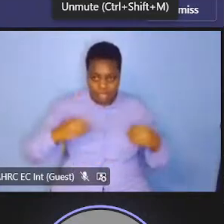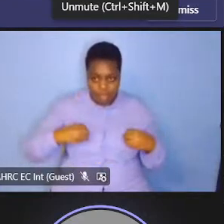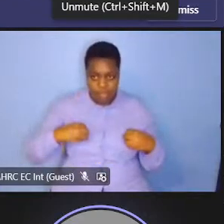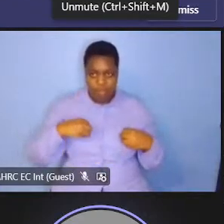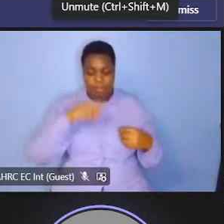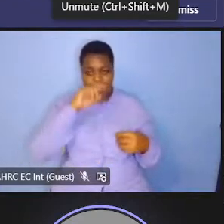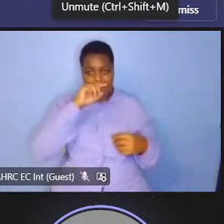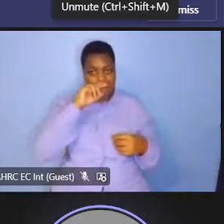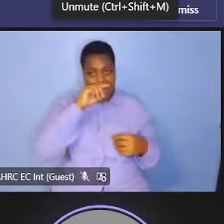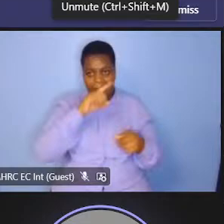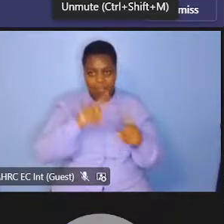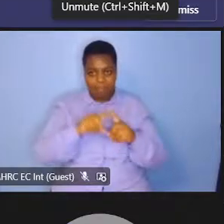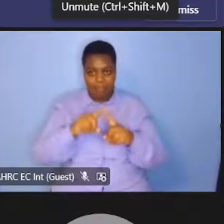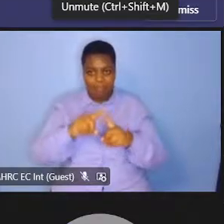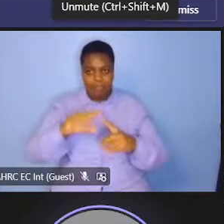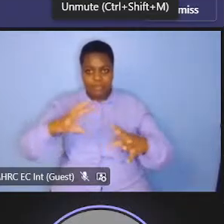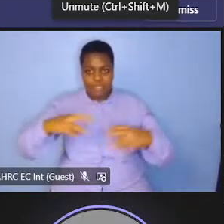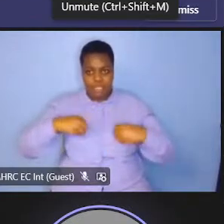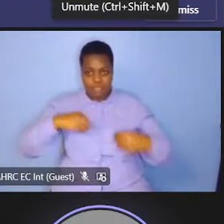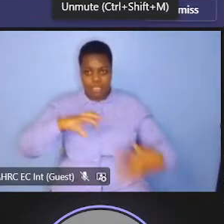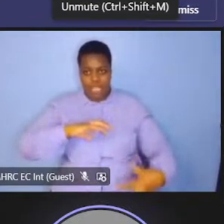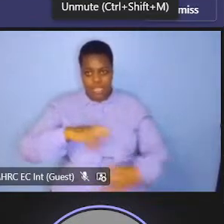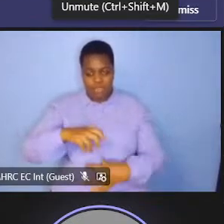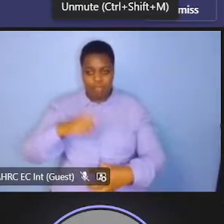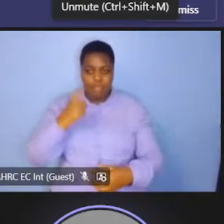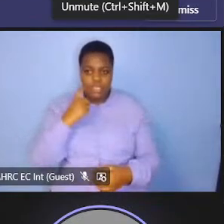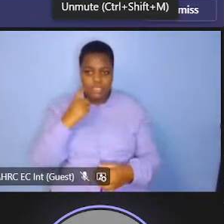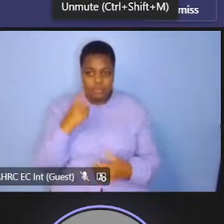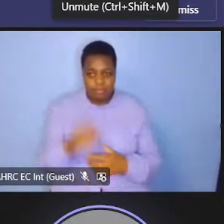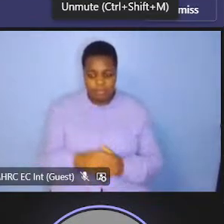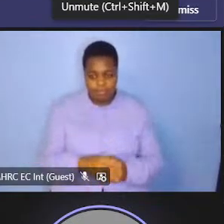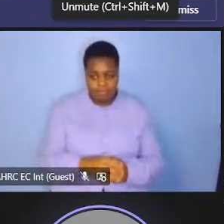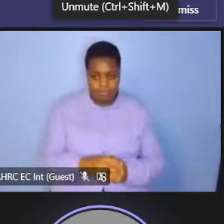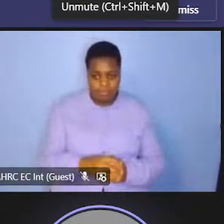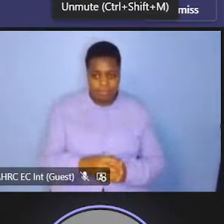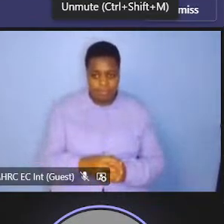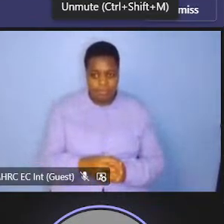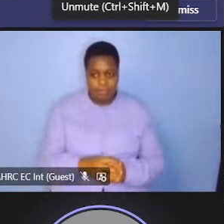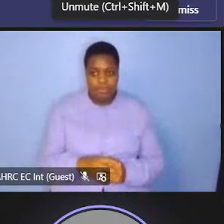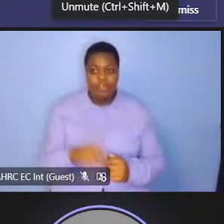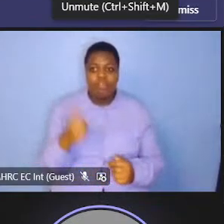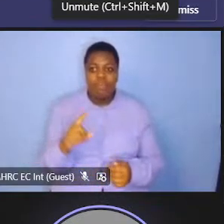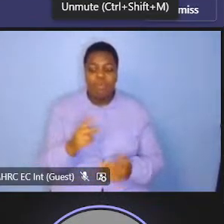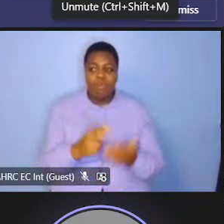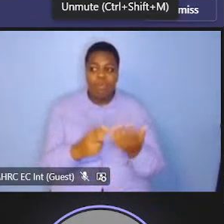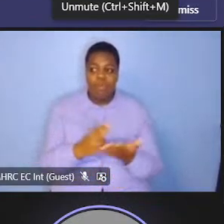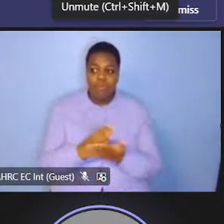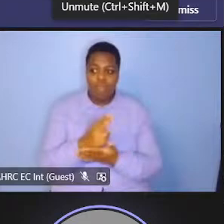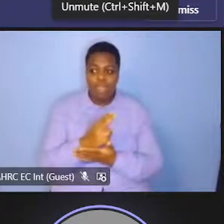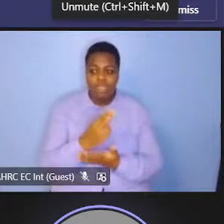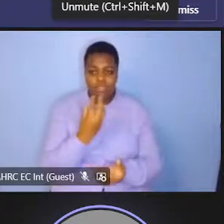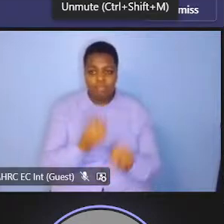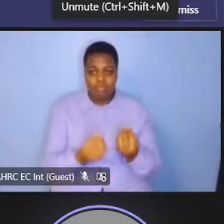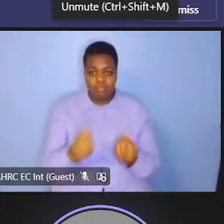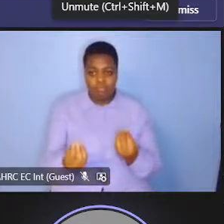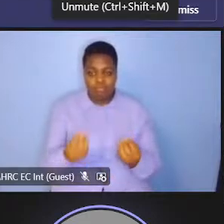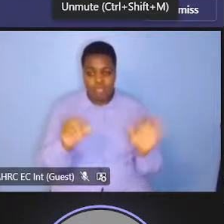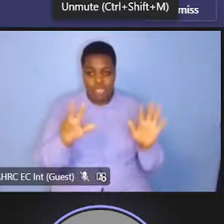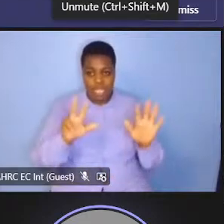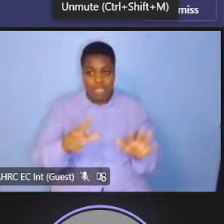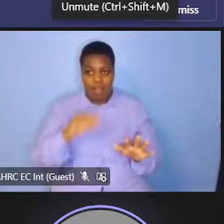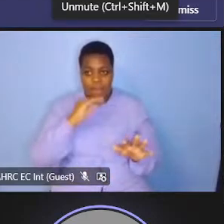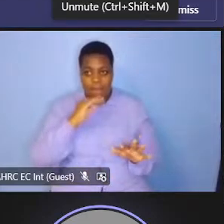and adaptable. The Convention on the Rights of the Children, Article 8, provides that the